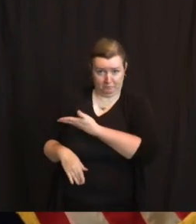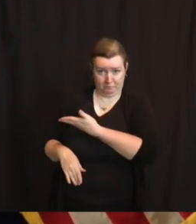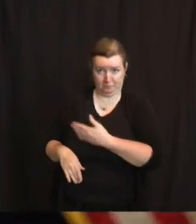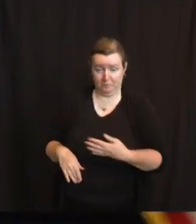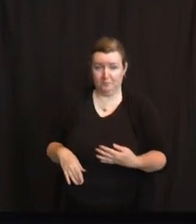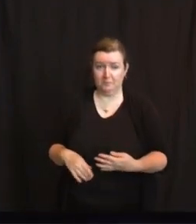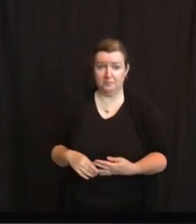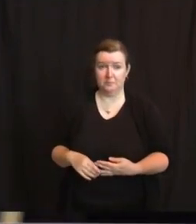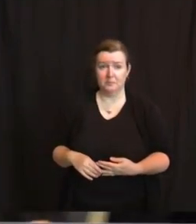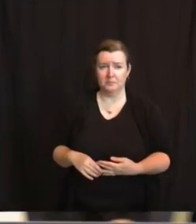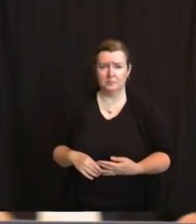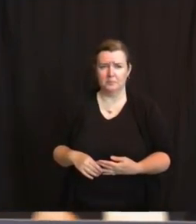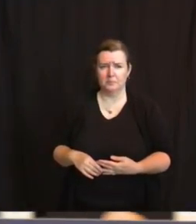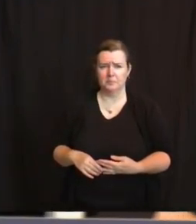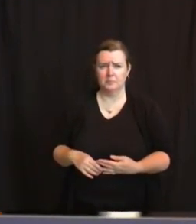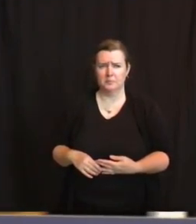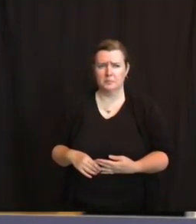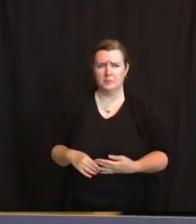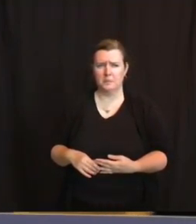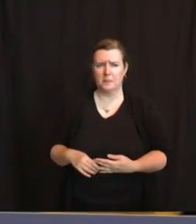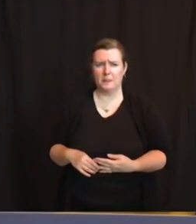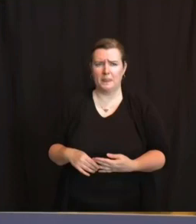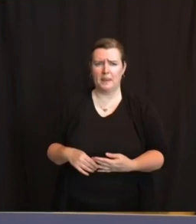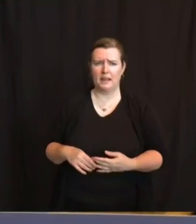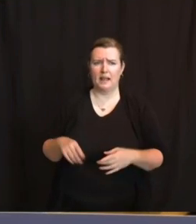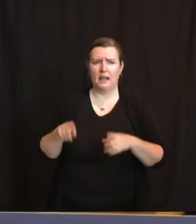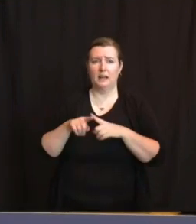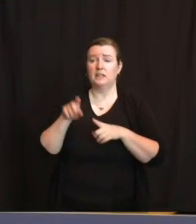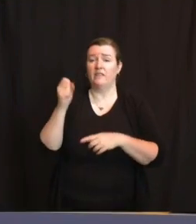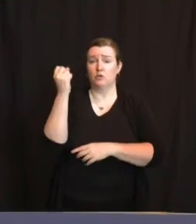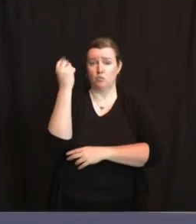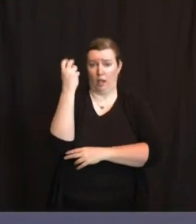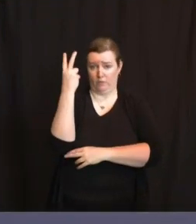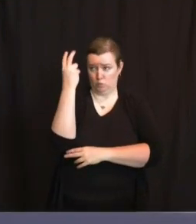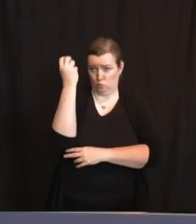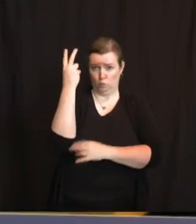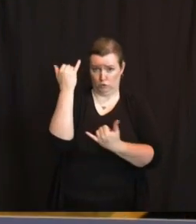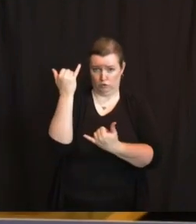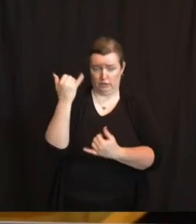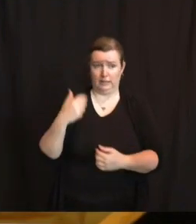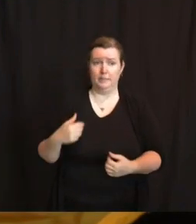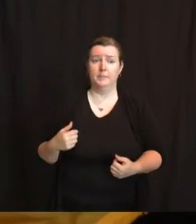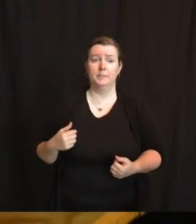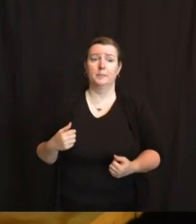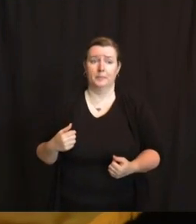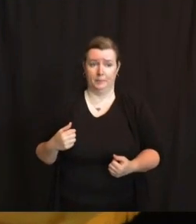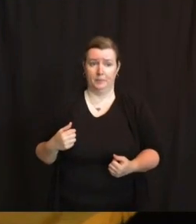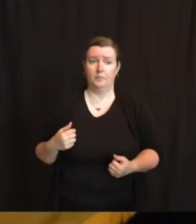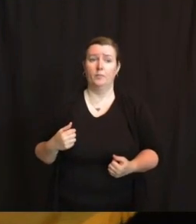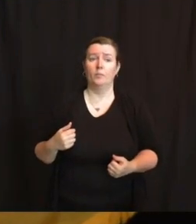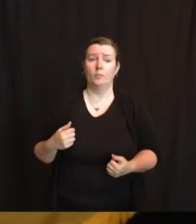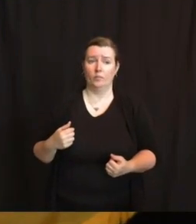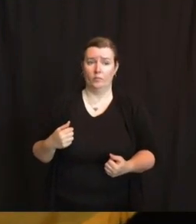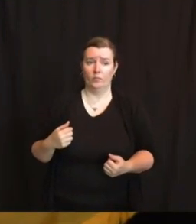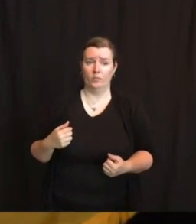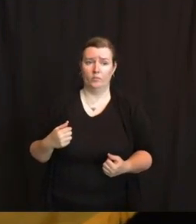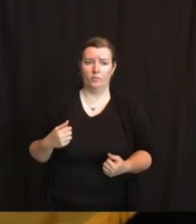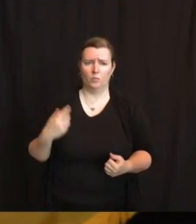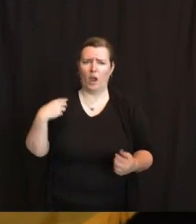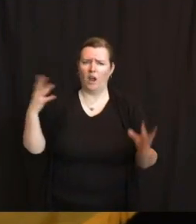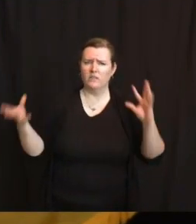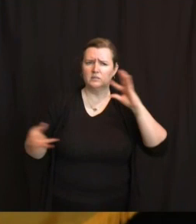plans? As of noon today, we're tracking, it looks like, I think